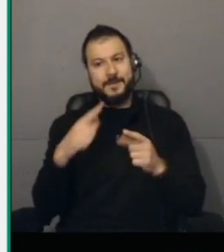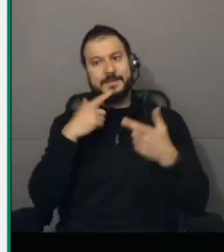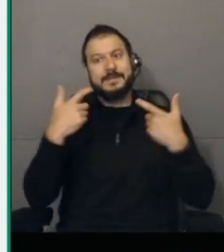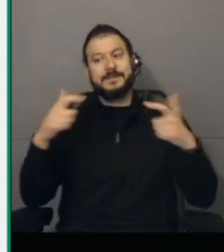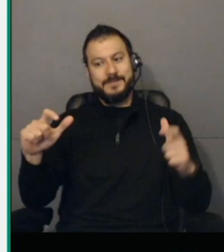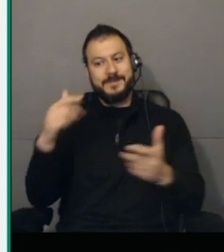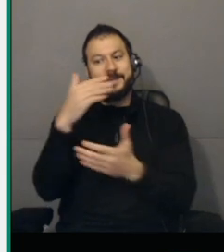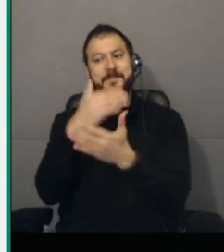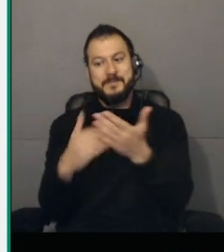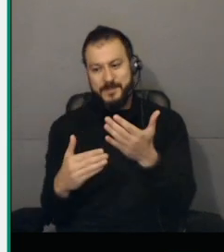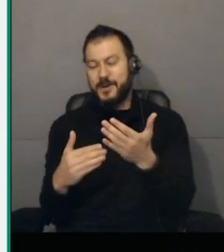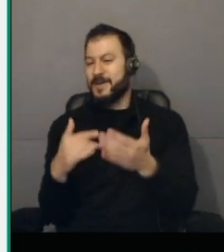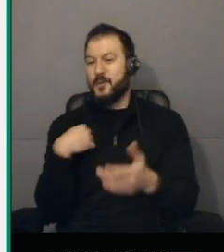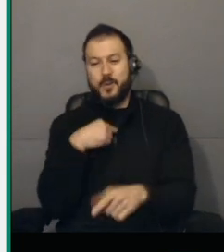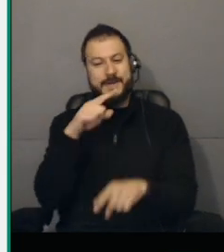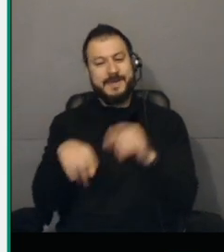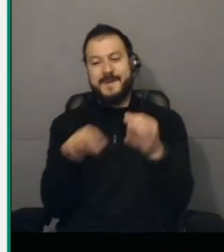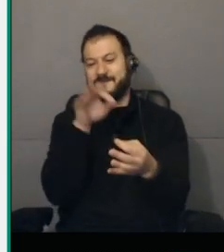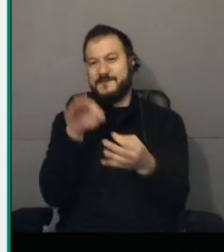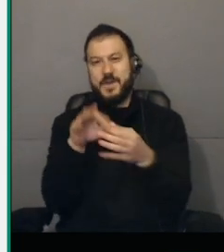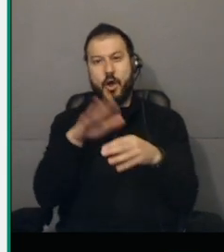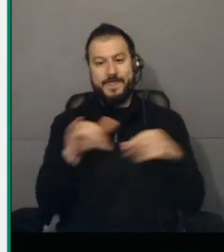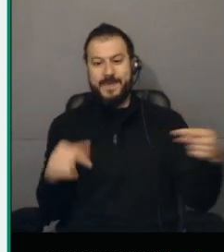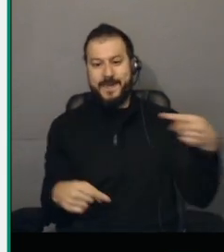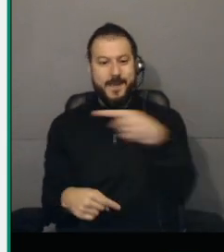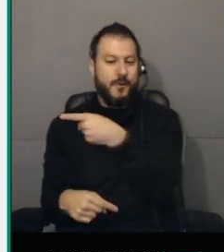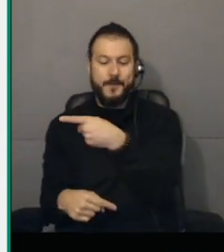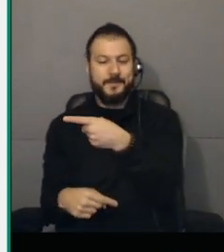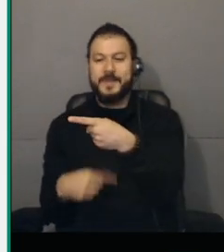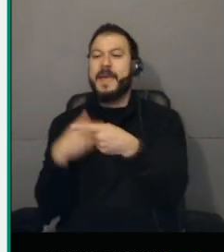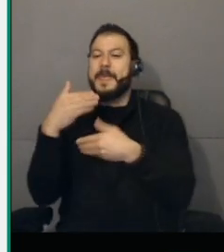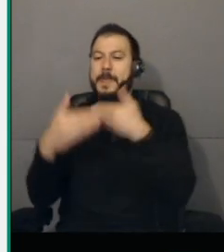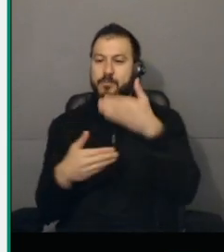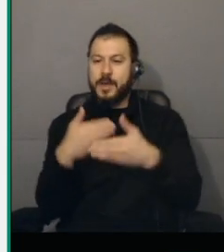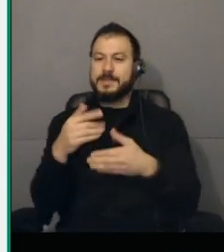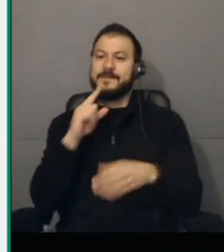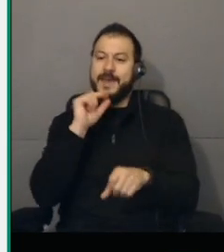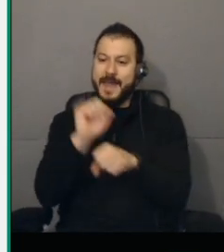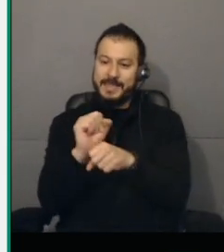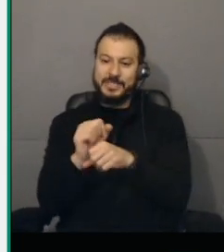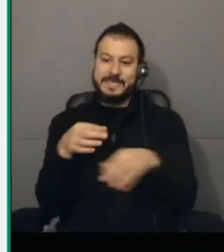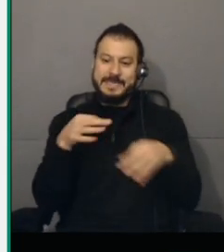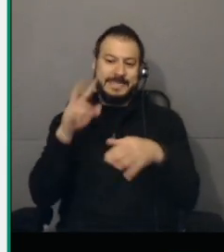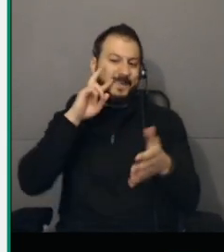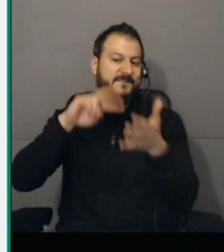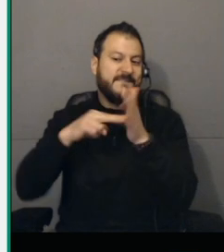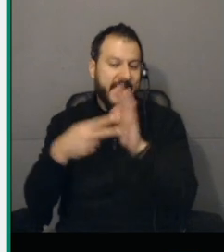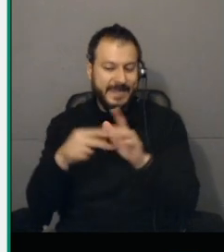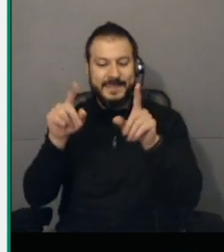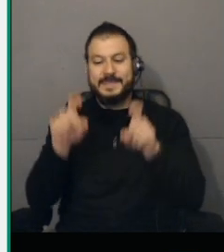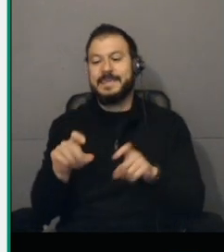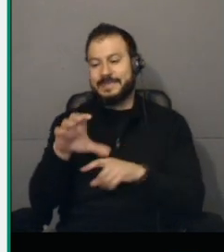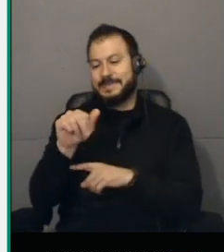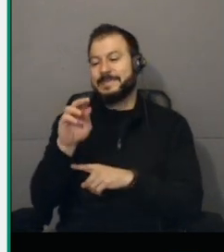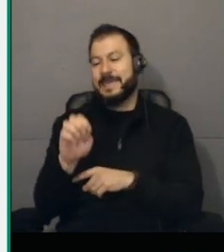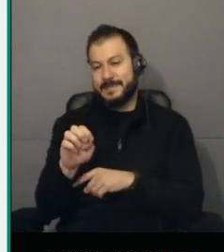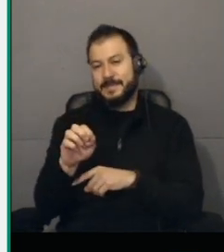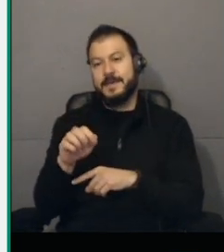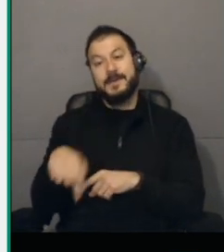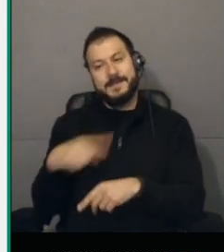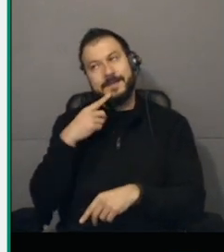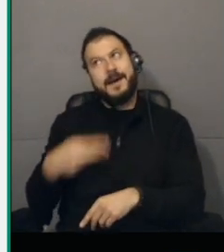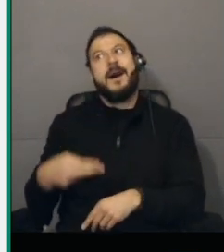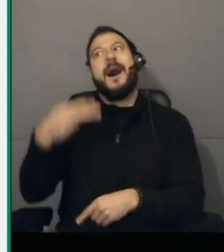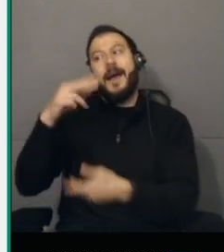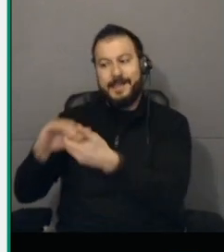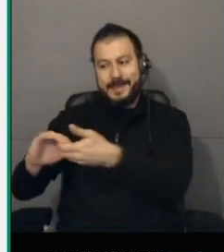significant piece of the puzzle we can't quite fit on the arrow, and that's the process of actually defining the test case. This is a highly collaborative process